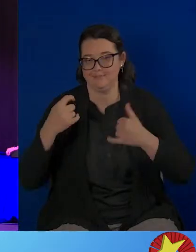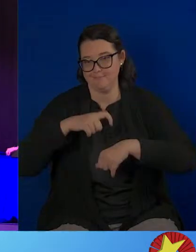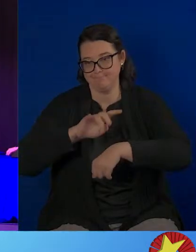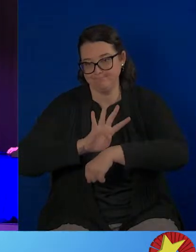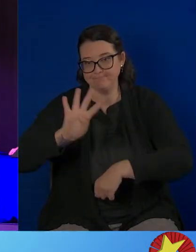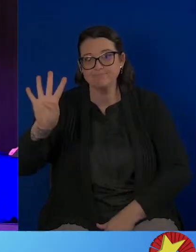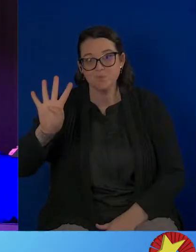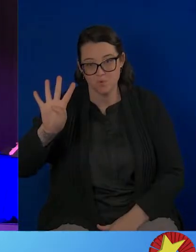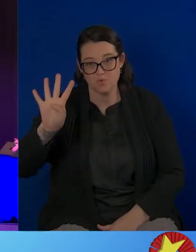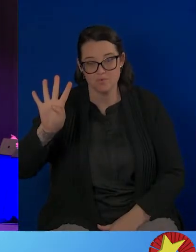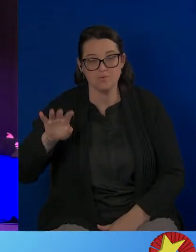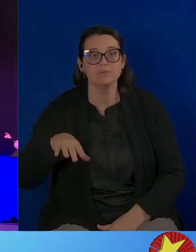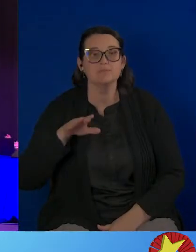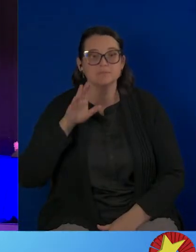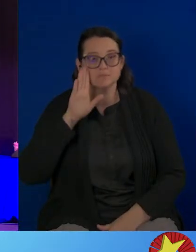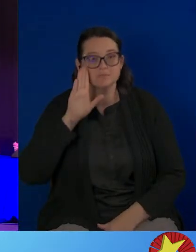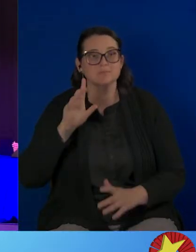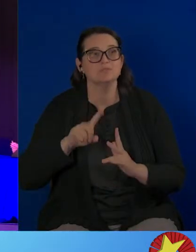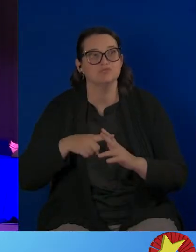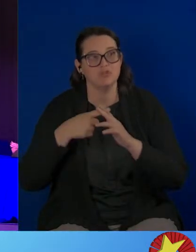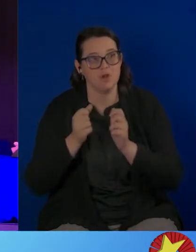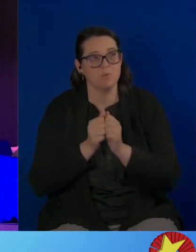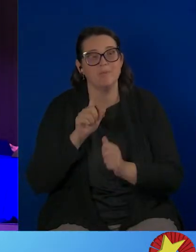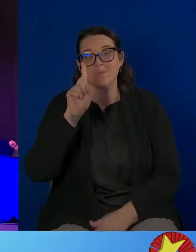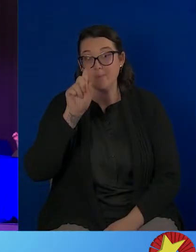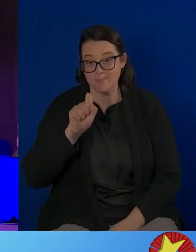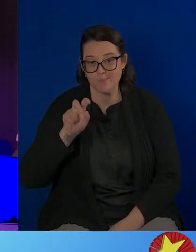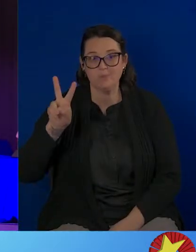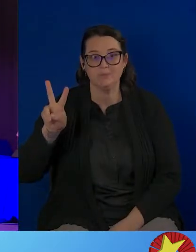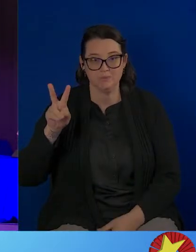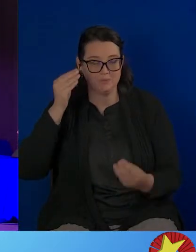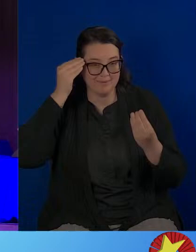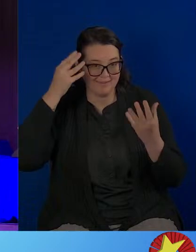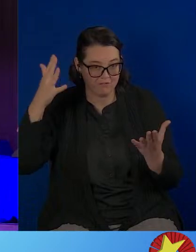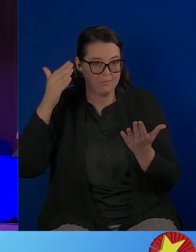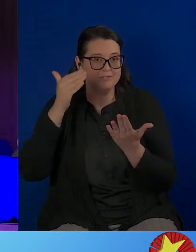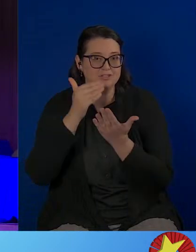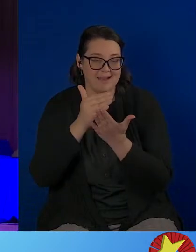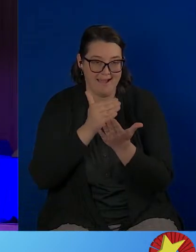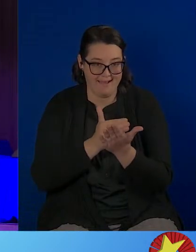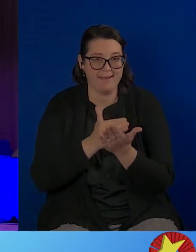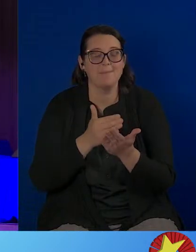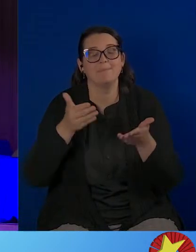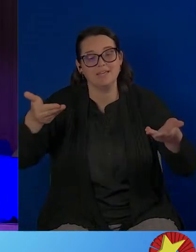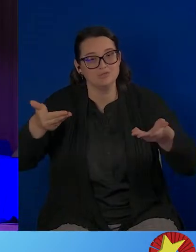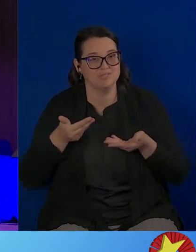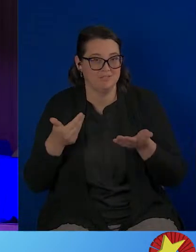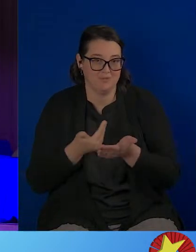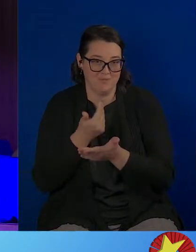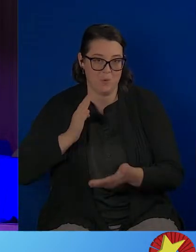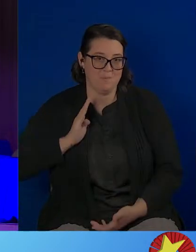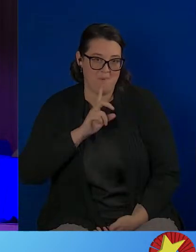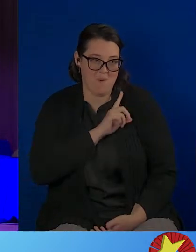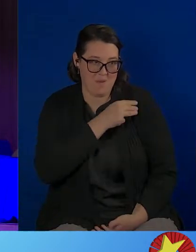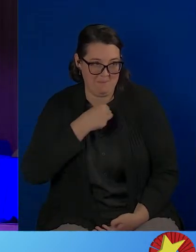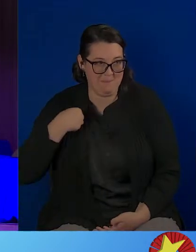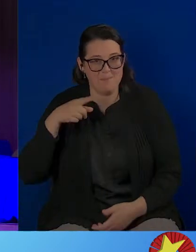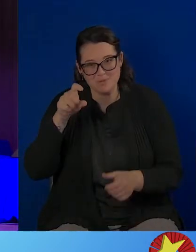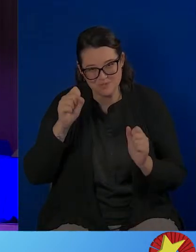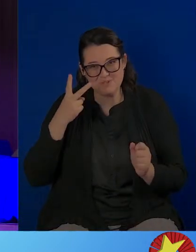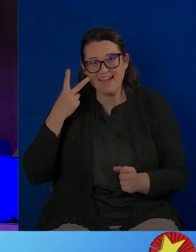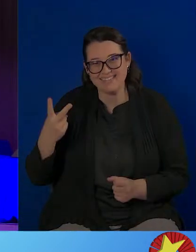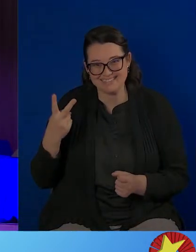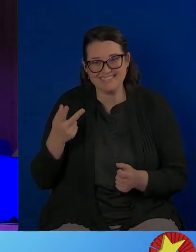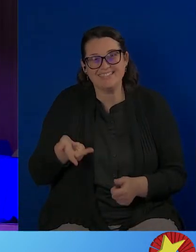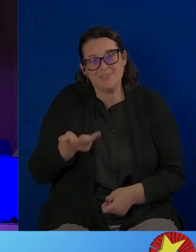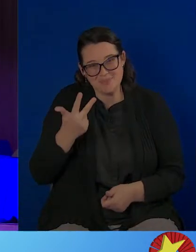So we'll start with 1.2. We're going to start with the information item of the introduction of new board members. As you guys can see, I have